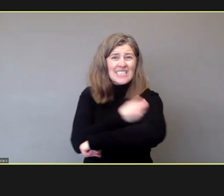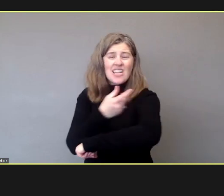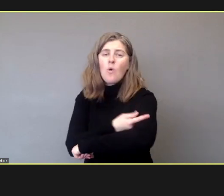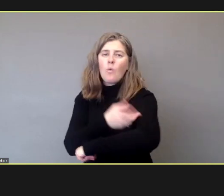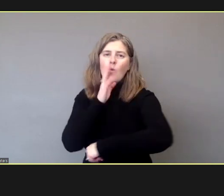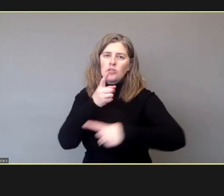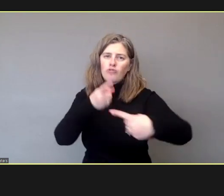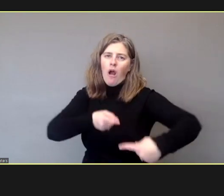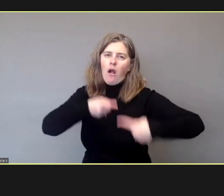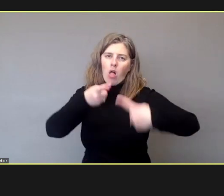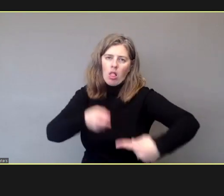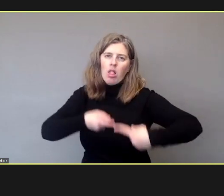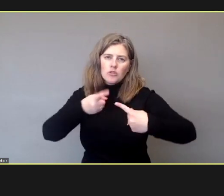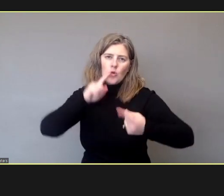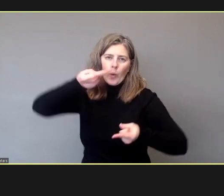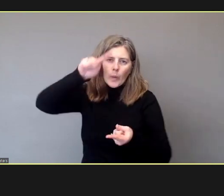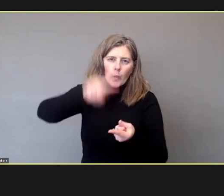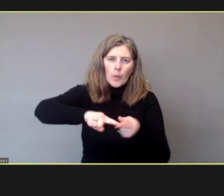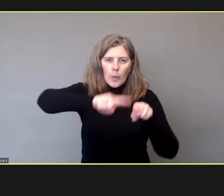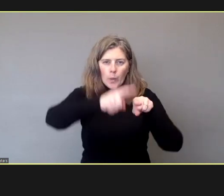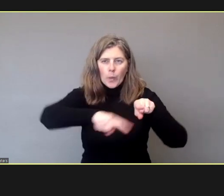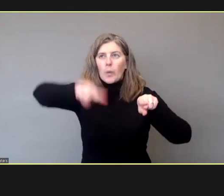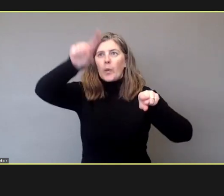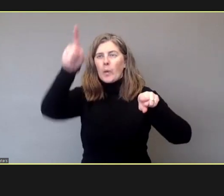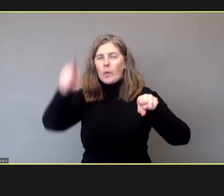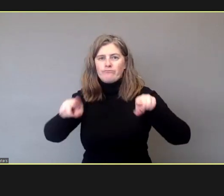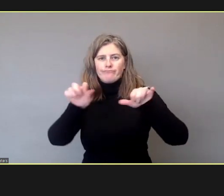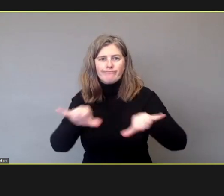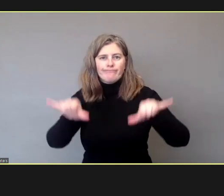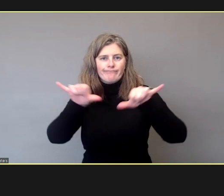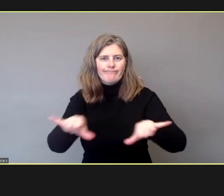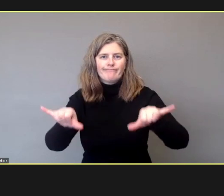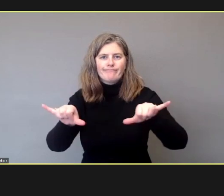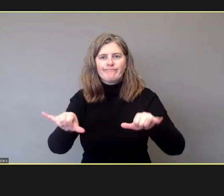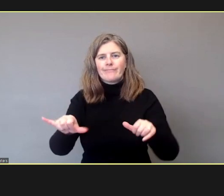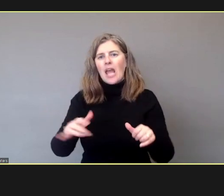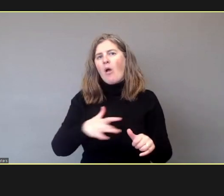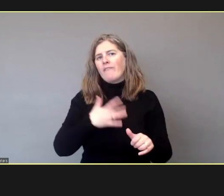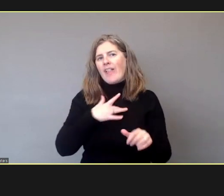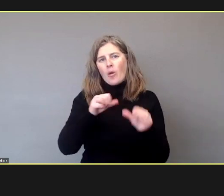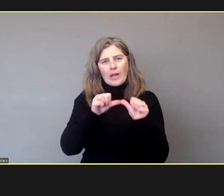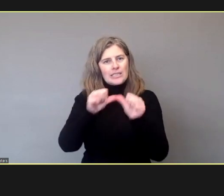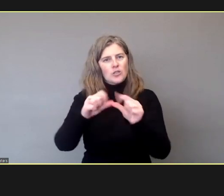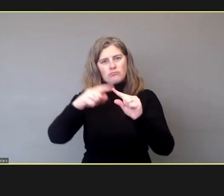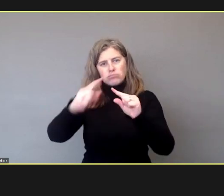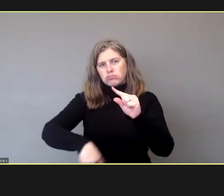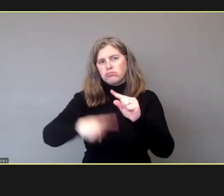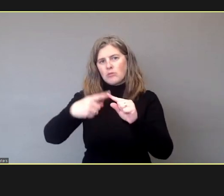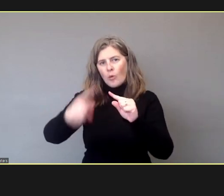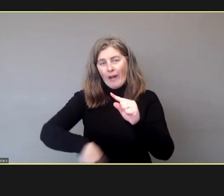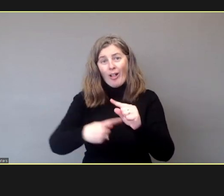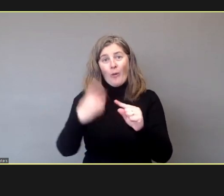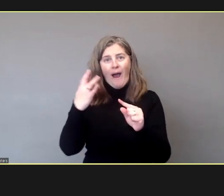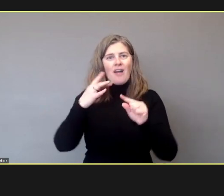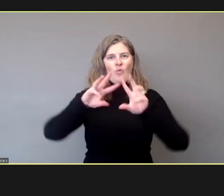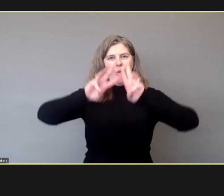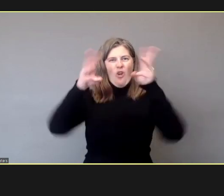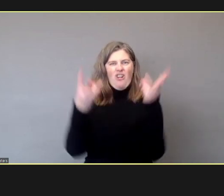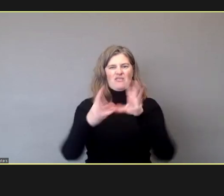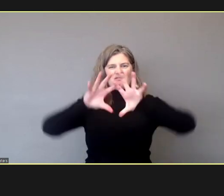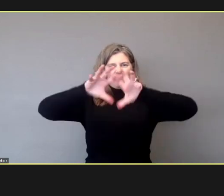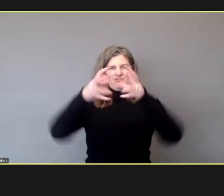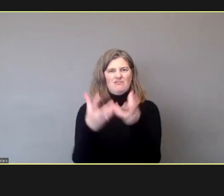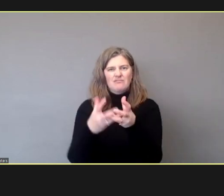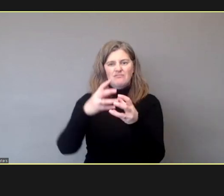struggle to really not be in an almost continuous cycle. Not the whole